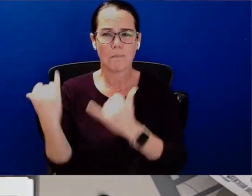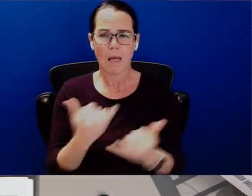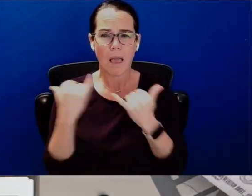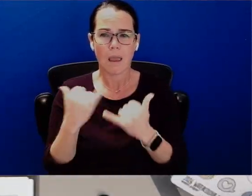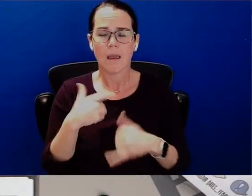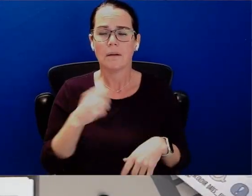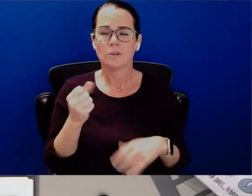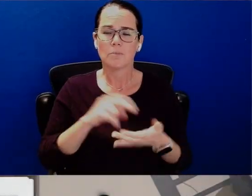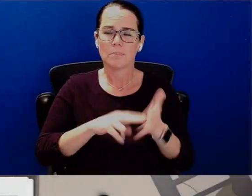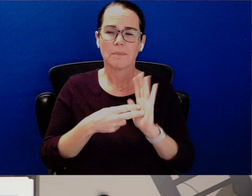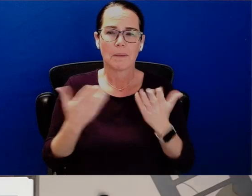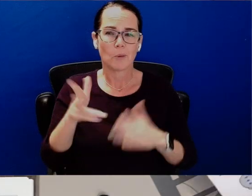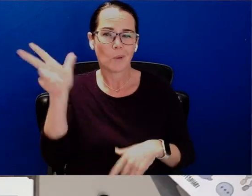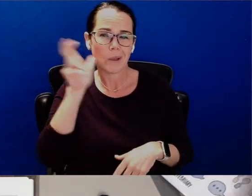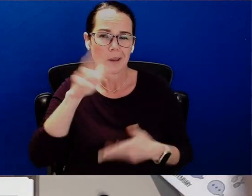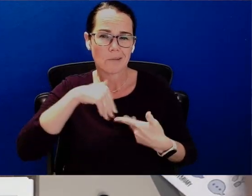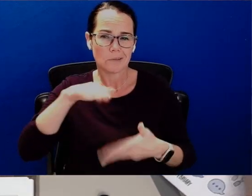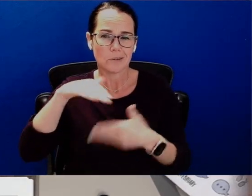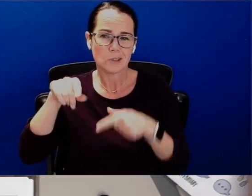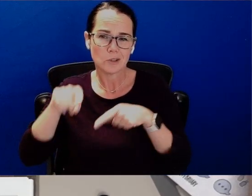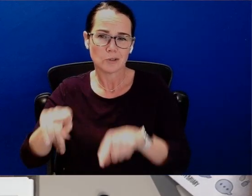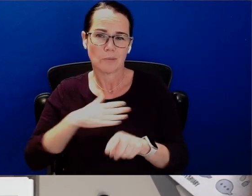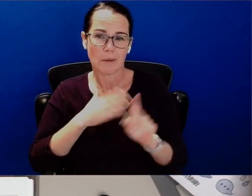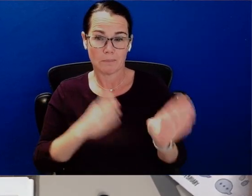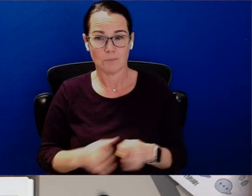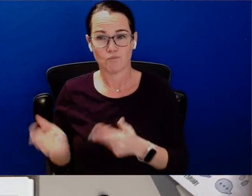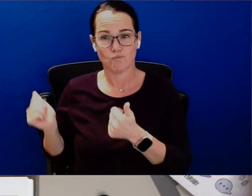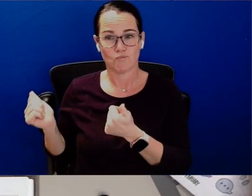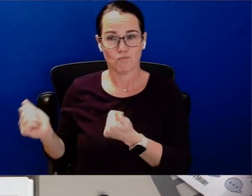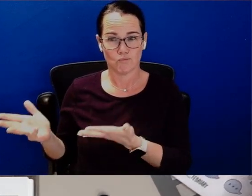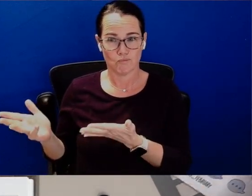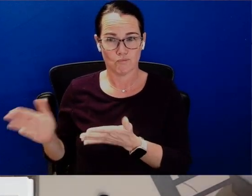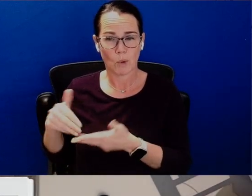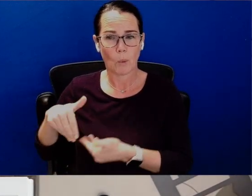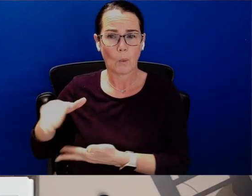you may hear some barking in the background as this happens.